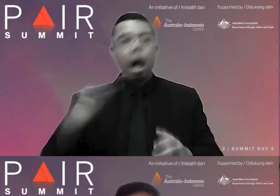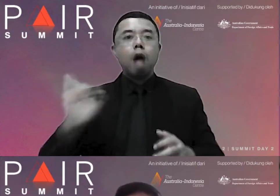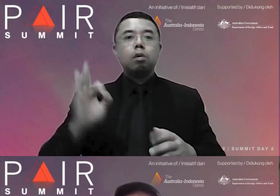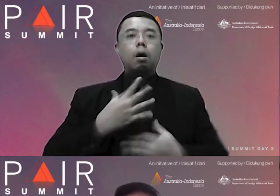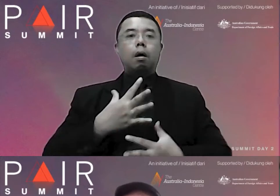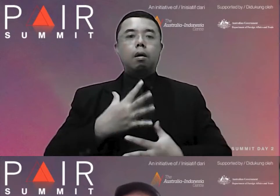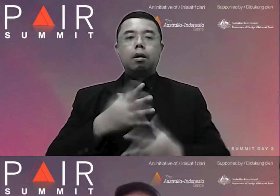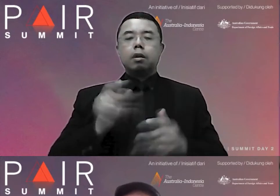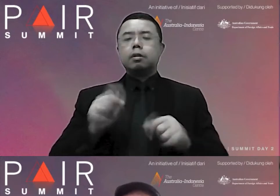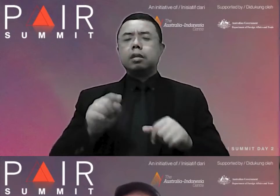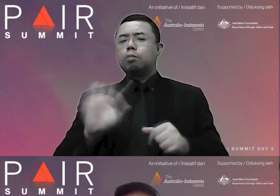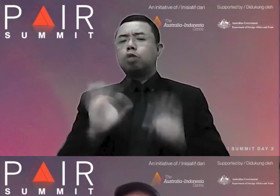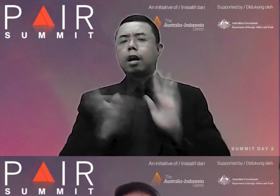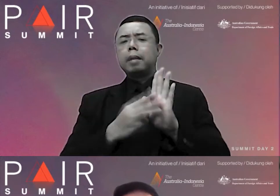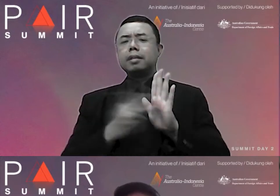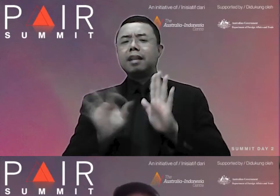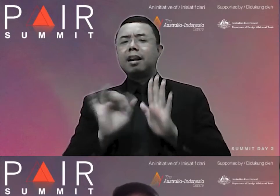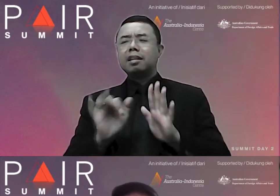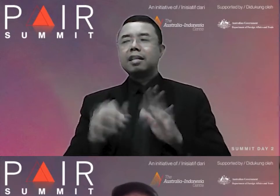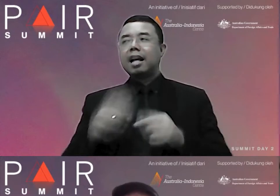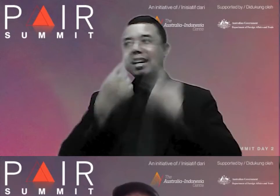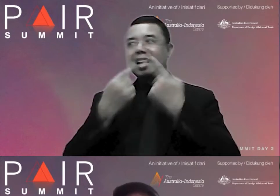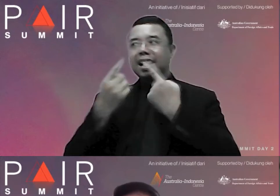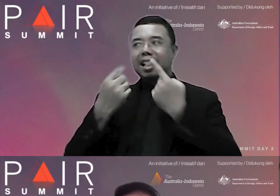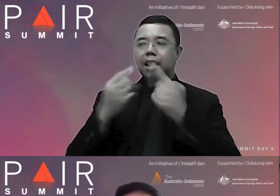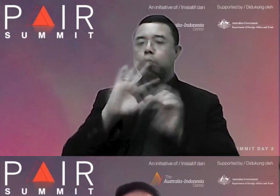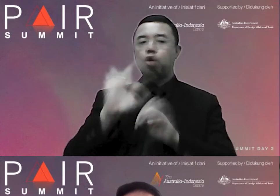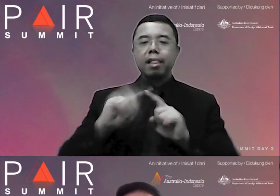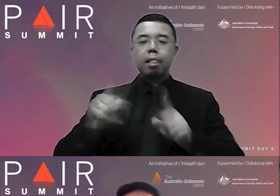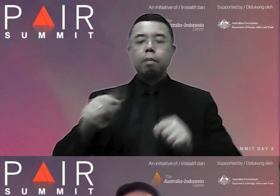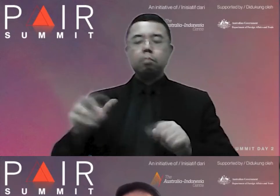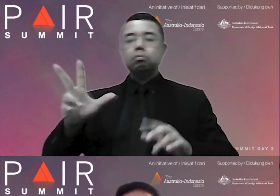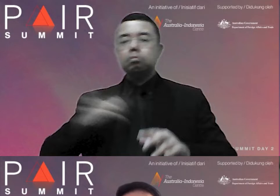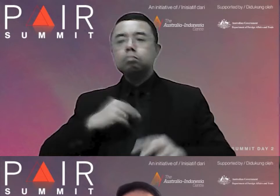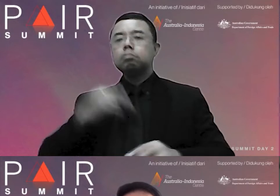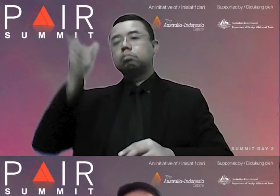and they start to adhere to stuff to the regulation. So that is